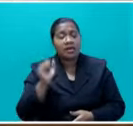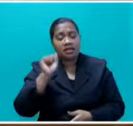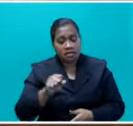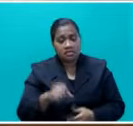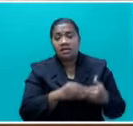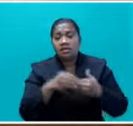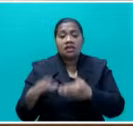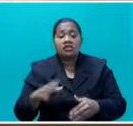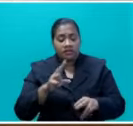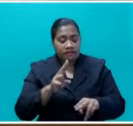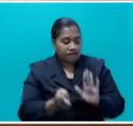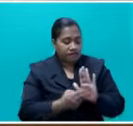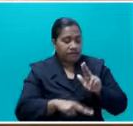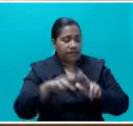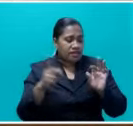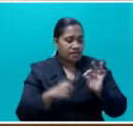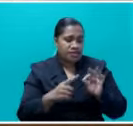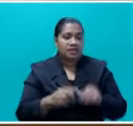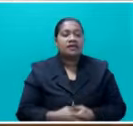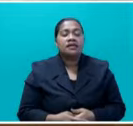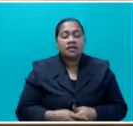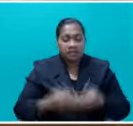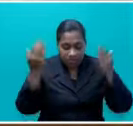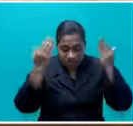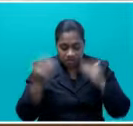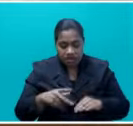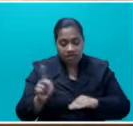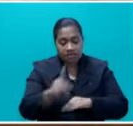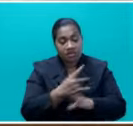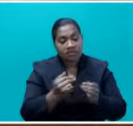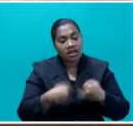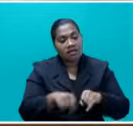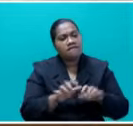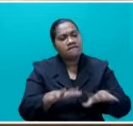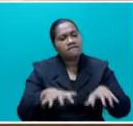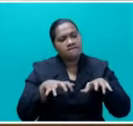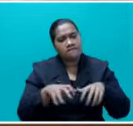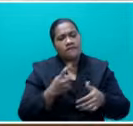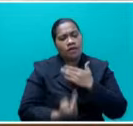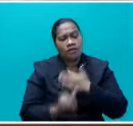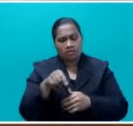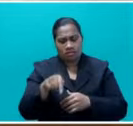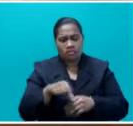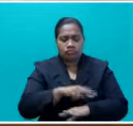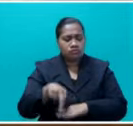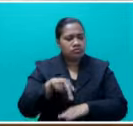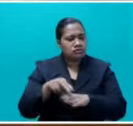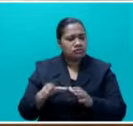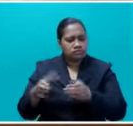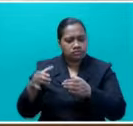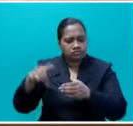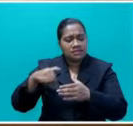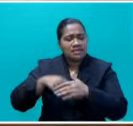of NFP. Mr. Speaker, the Pacific Islands Forum is the premier political regional body in the